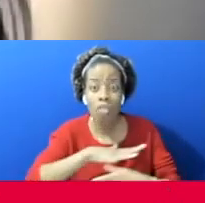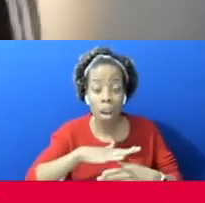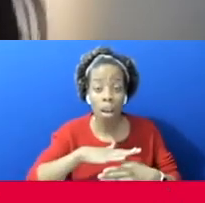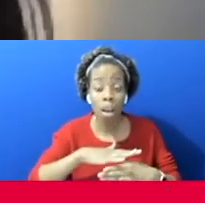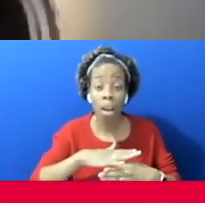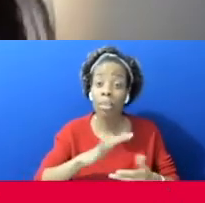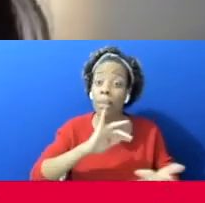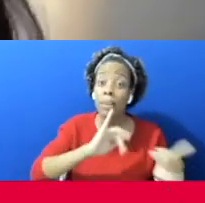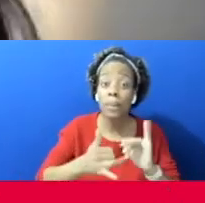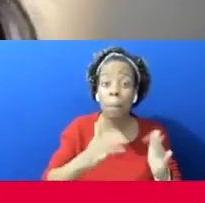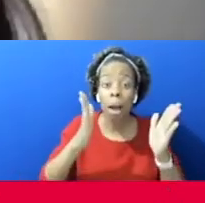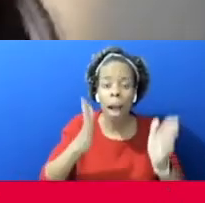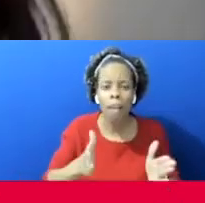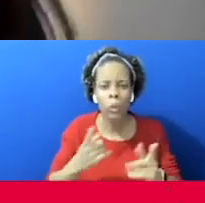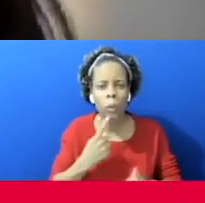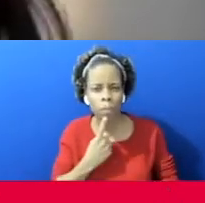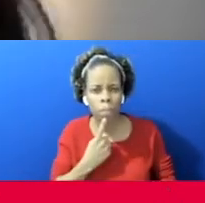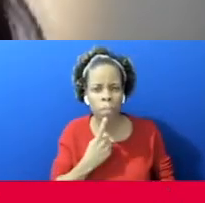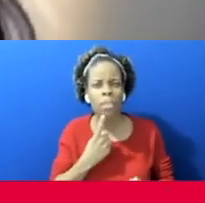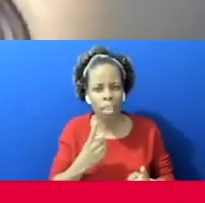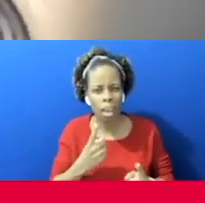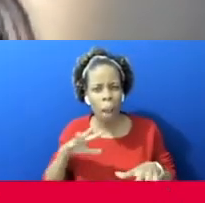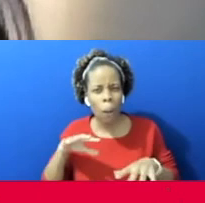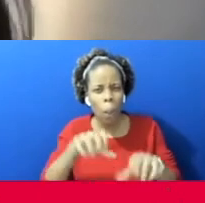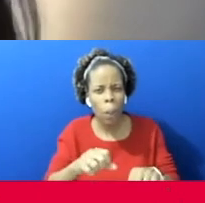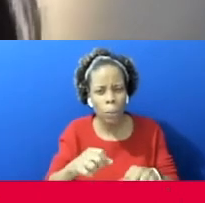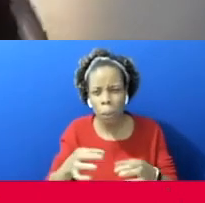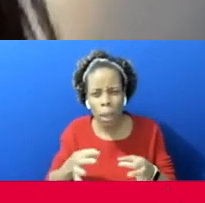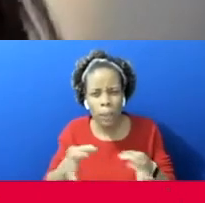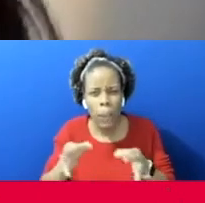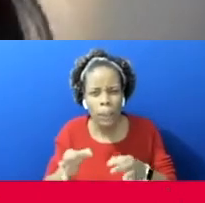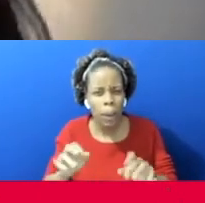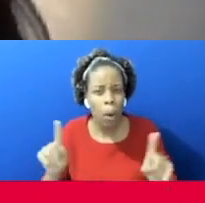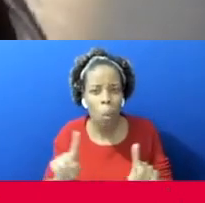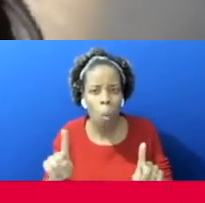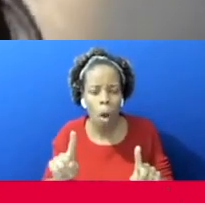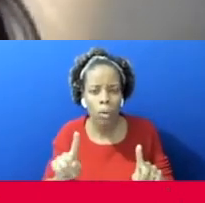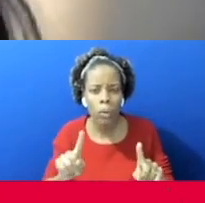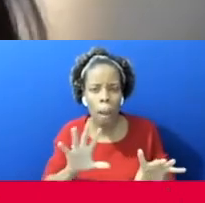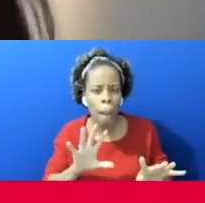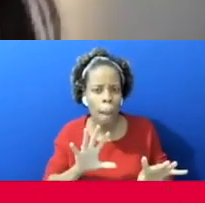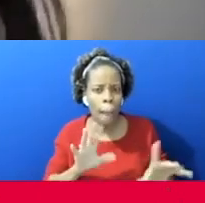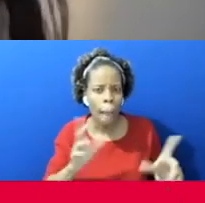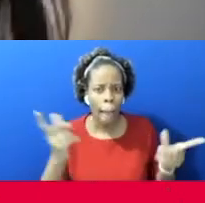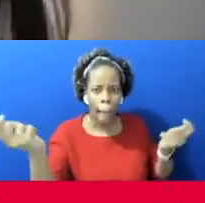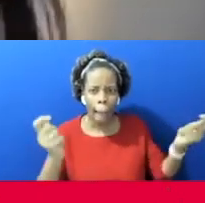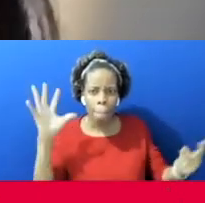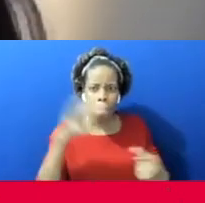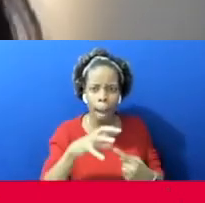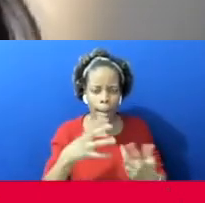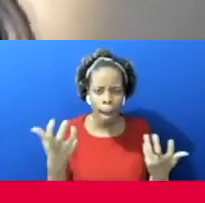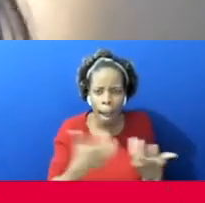know, like studying how empire works, how colonialism has worked throughout the years, because at the end of the day, that's also what the British did. They